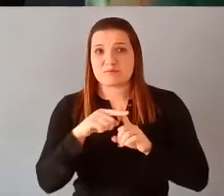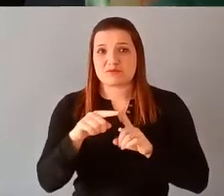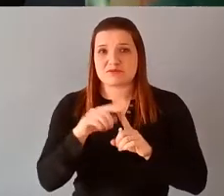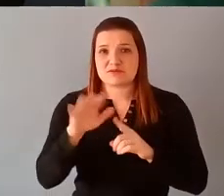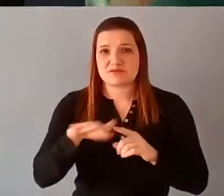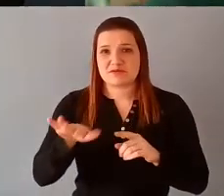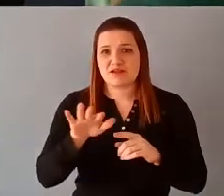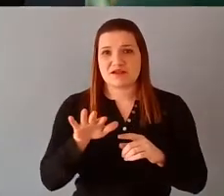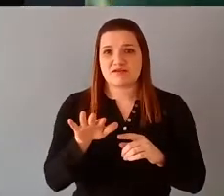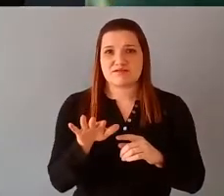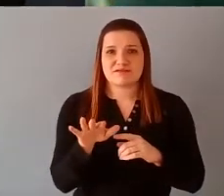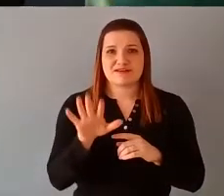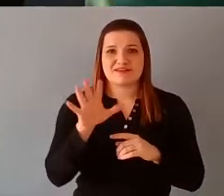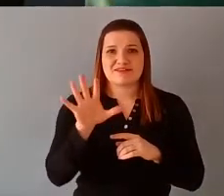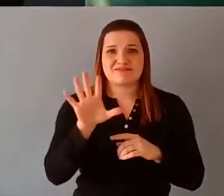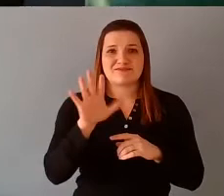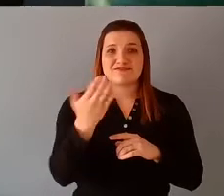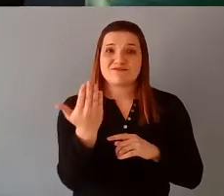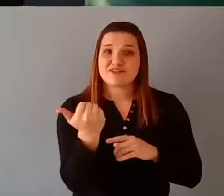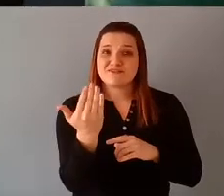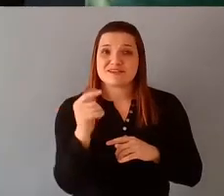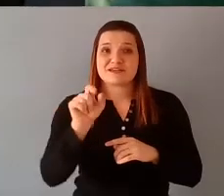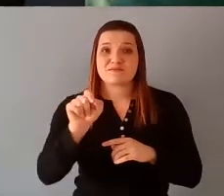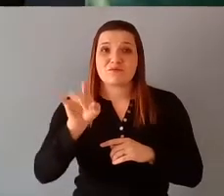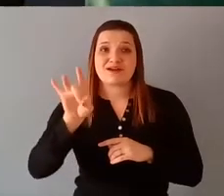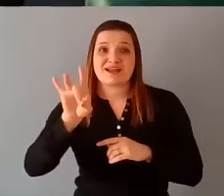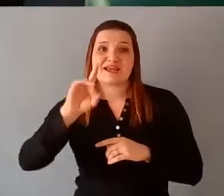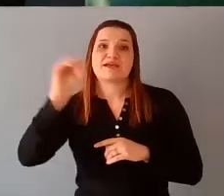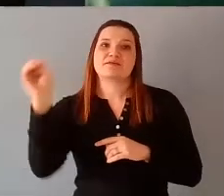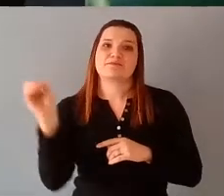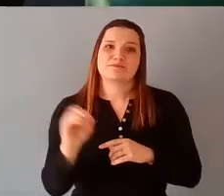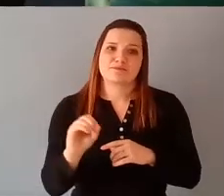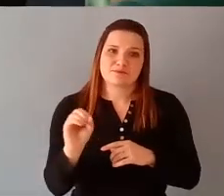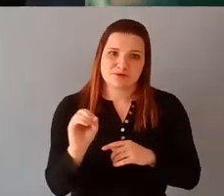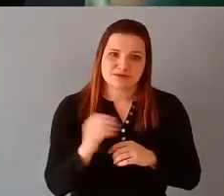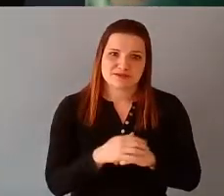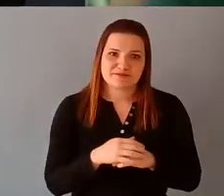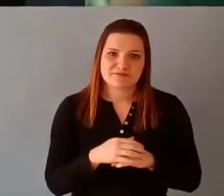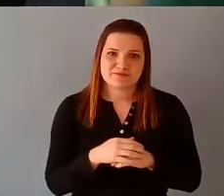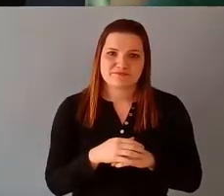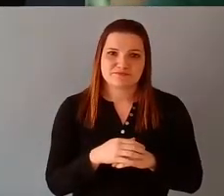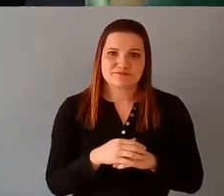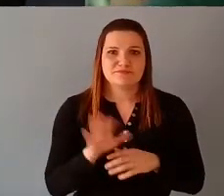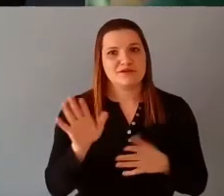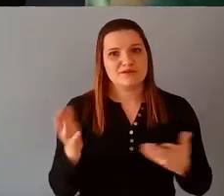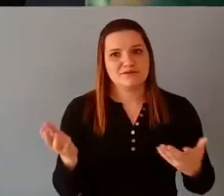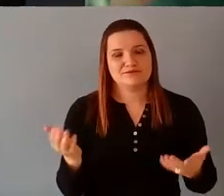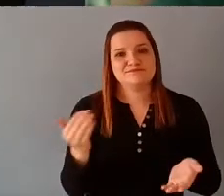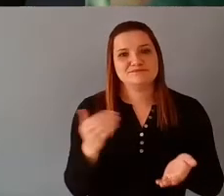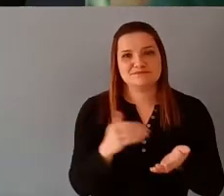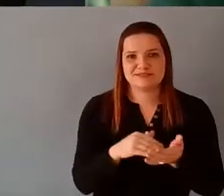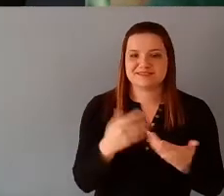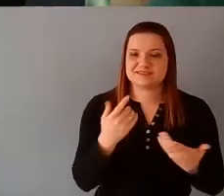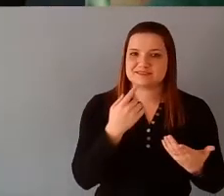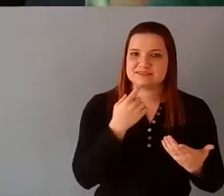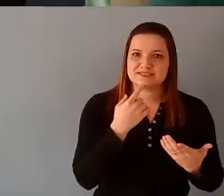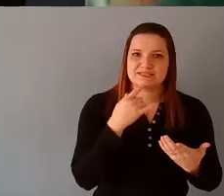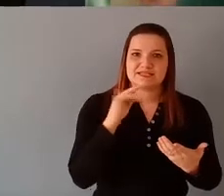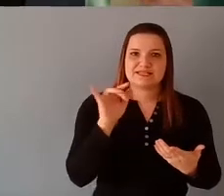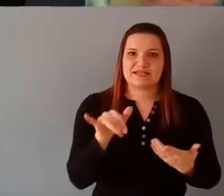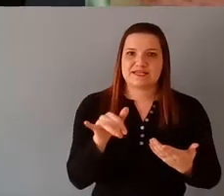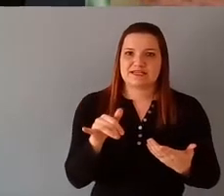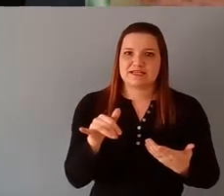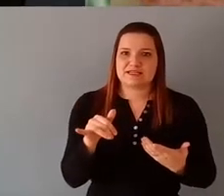at 15.8%. So again, just kind of affirming that there is